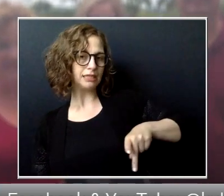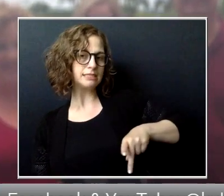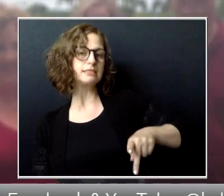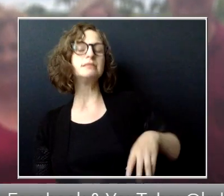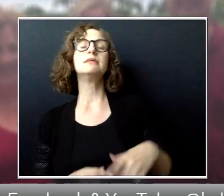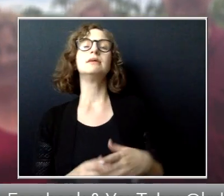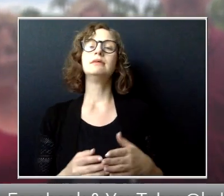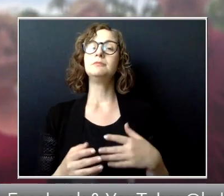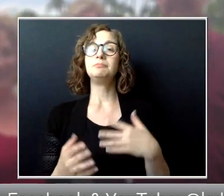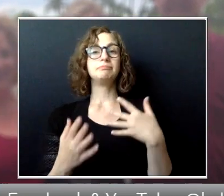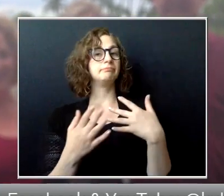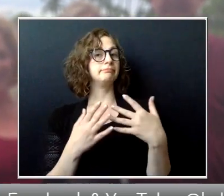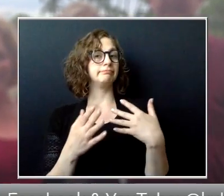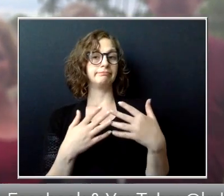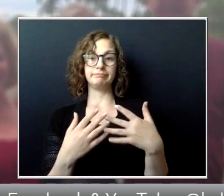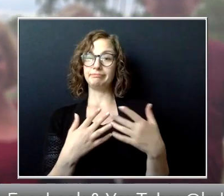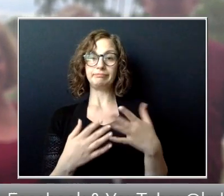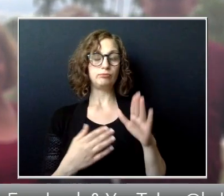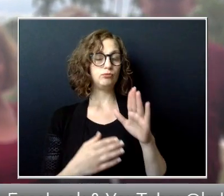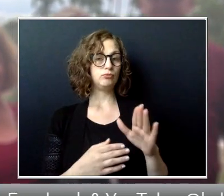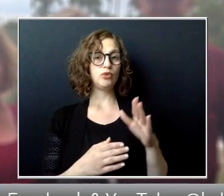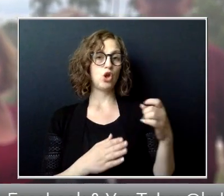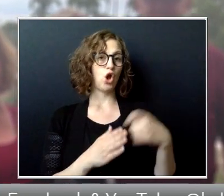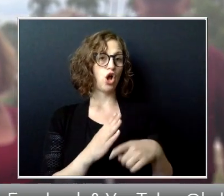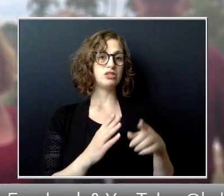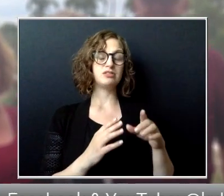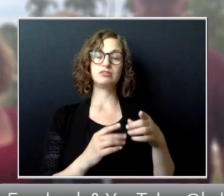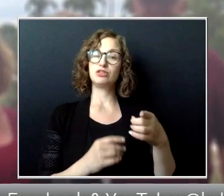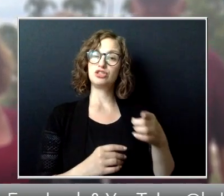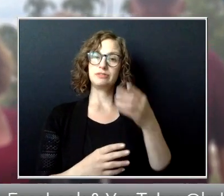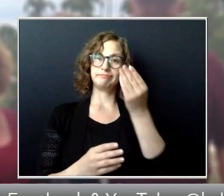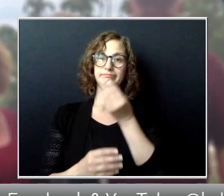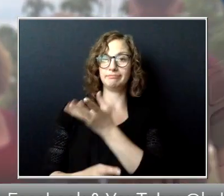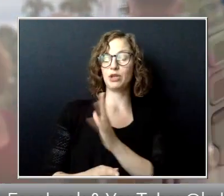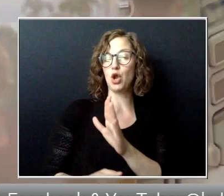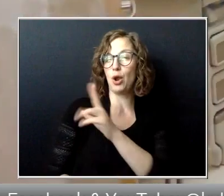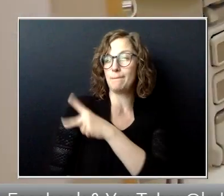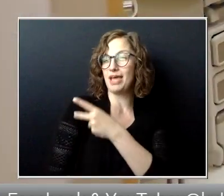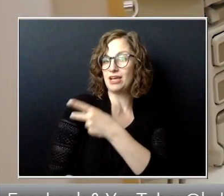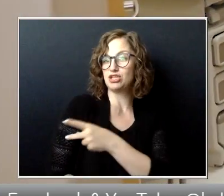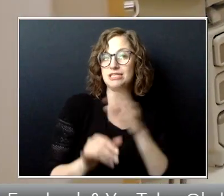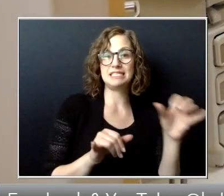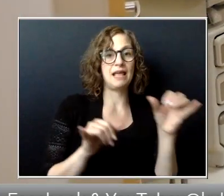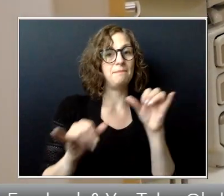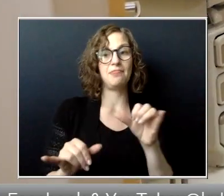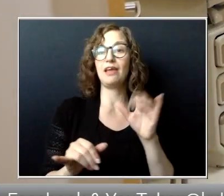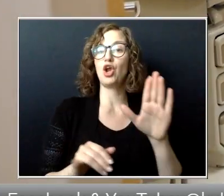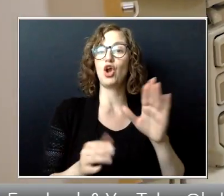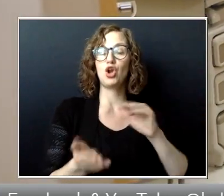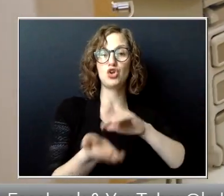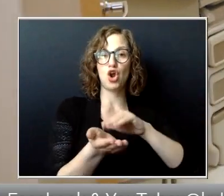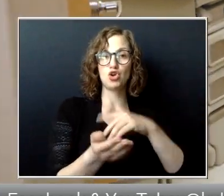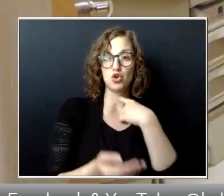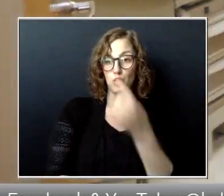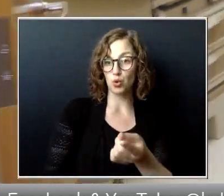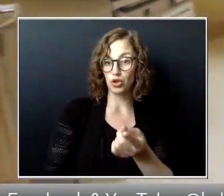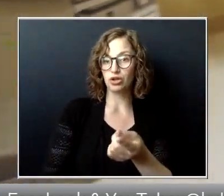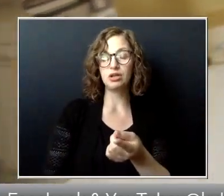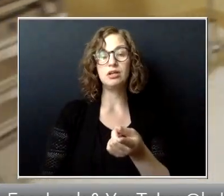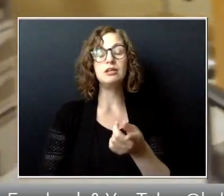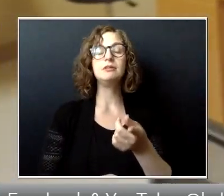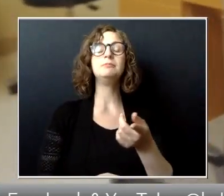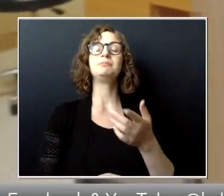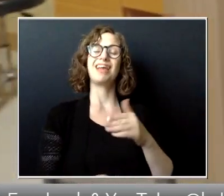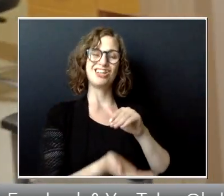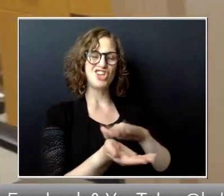doctor first told her when she was diagnosed at age 19. She said, "Are you going to control your diabetes, or will you